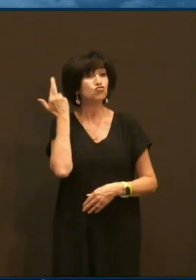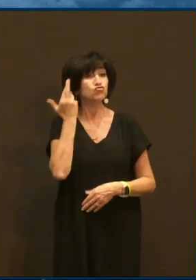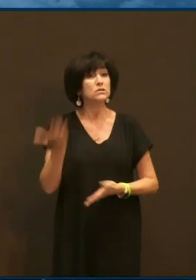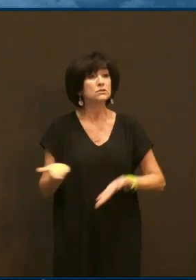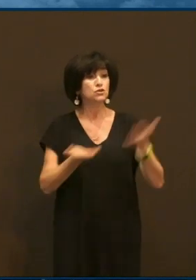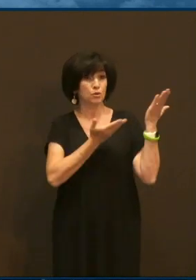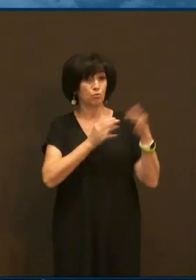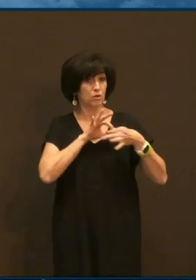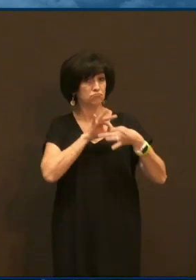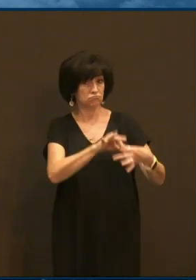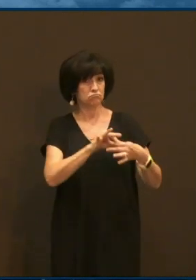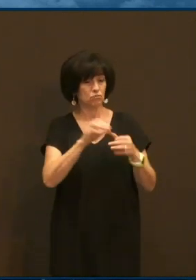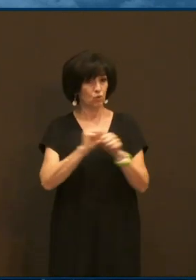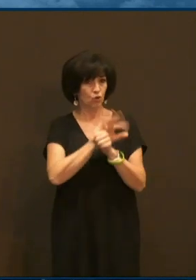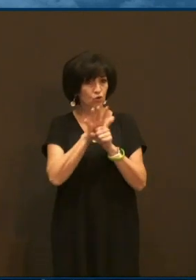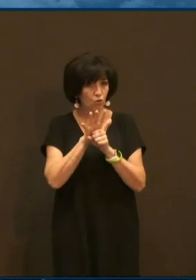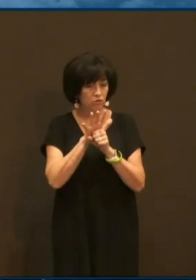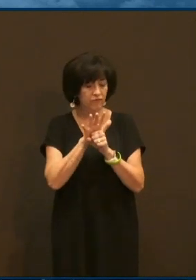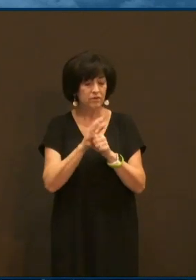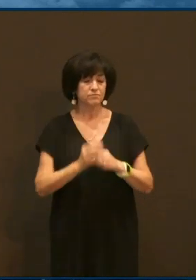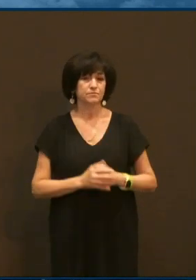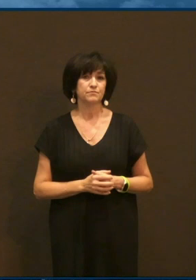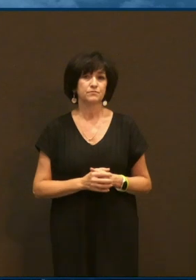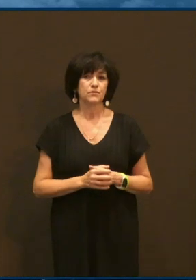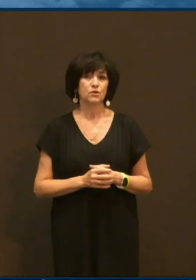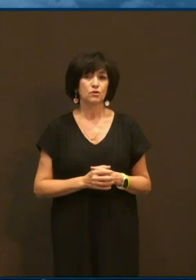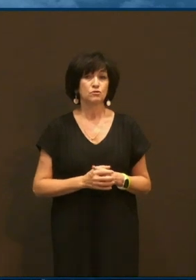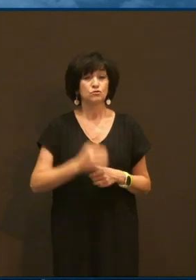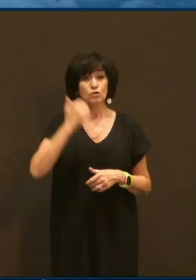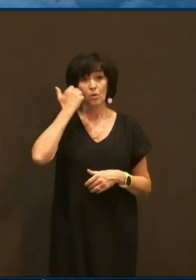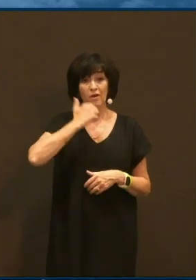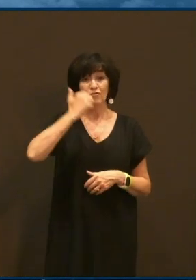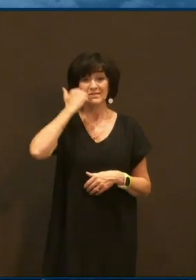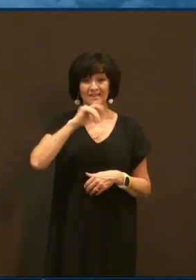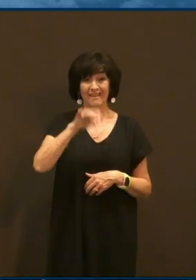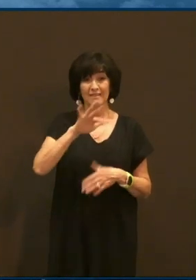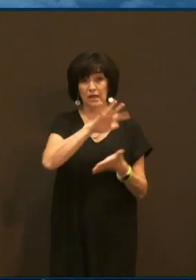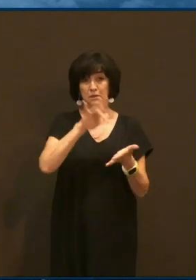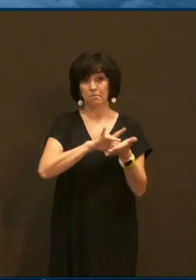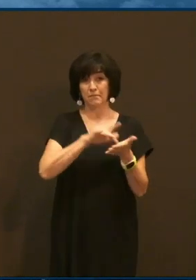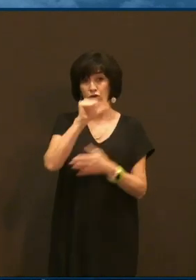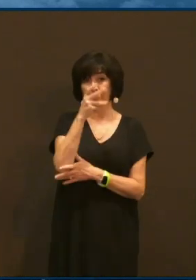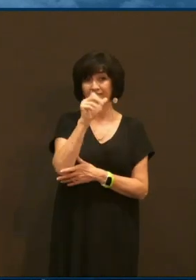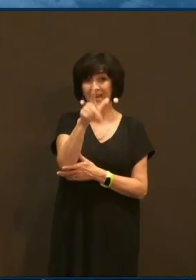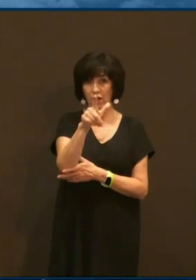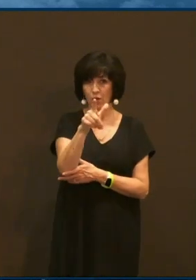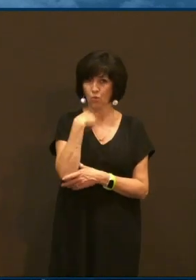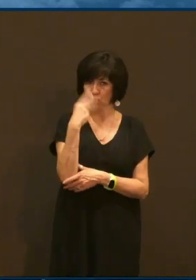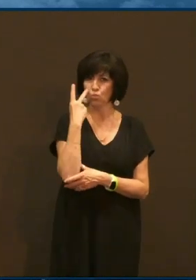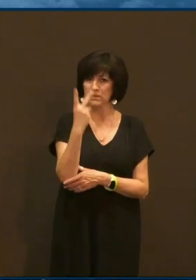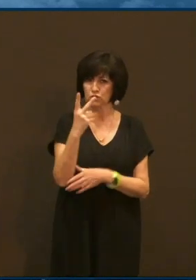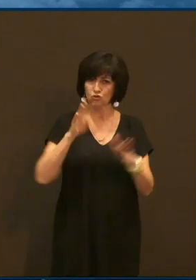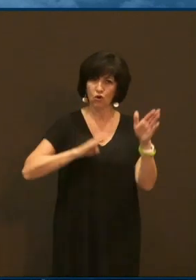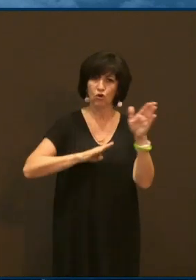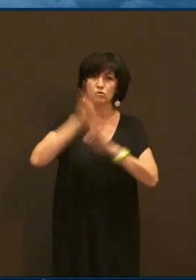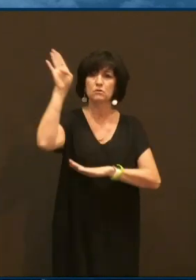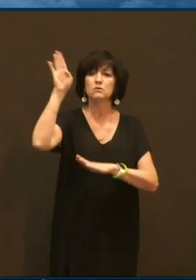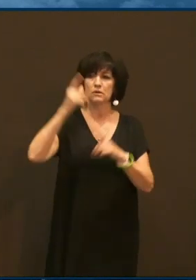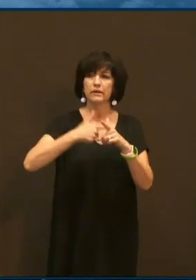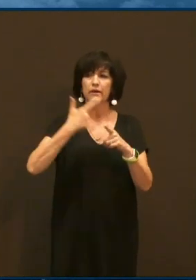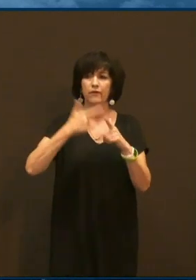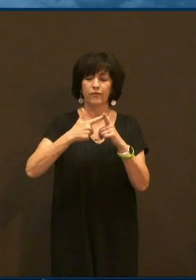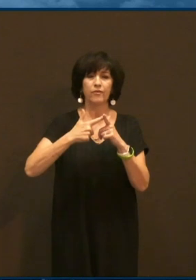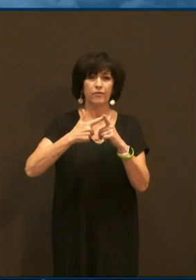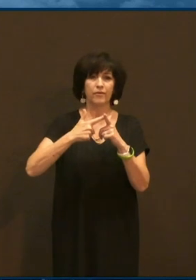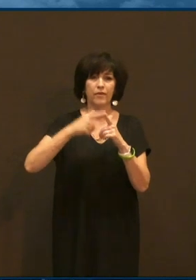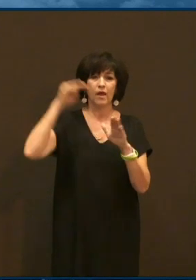over 40% on a day-to-day basis in mid-April, and increasingly declined after that to where it is today. Now we're doing